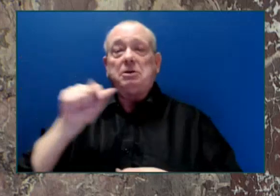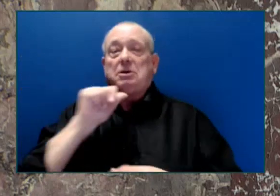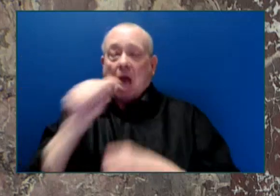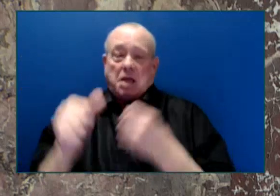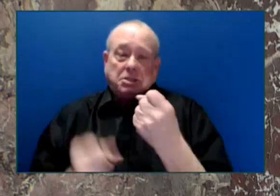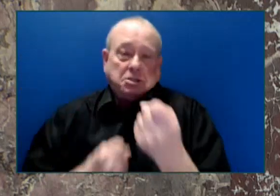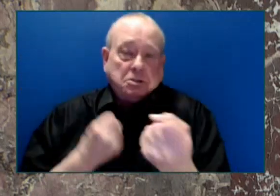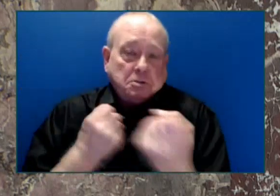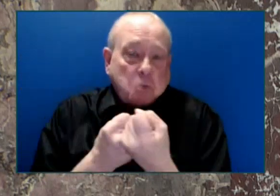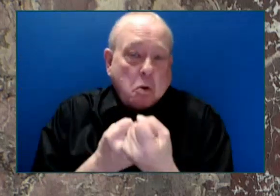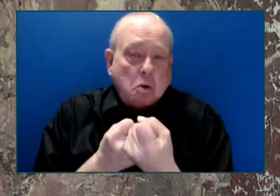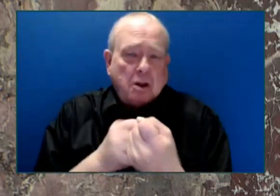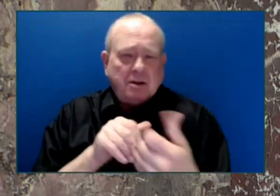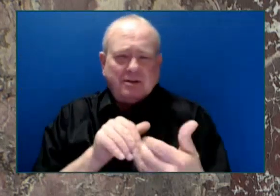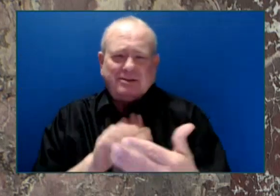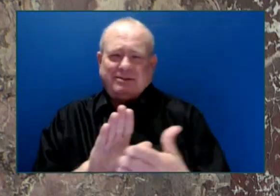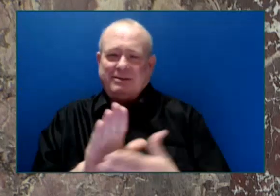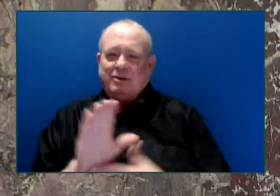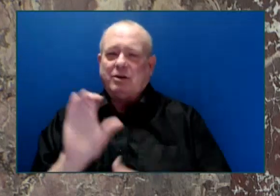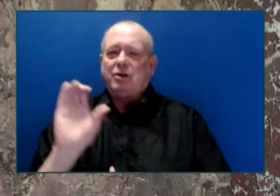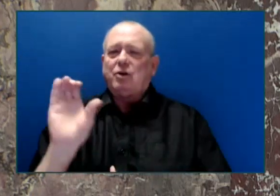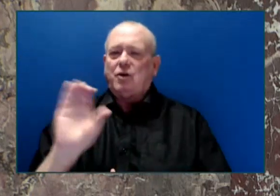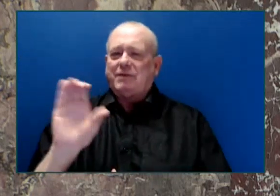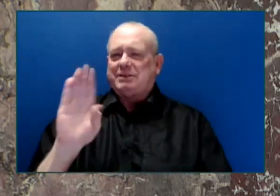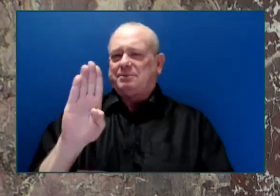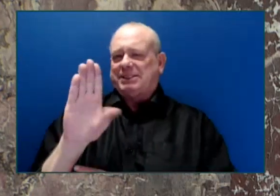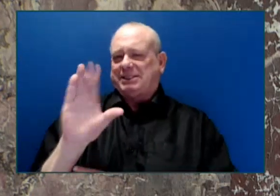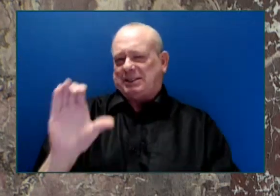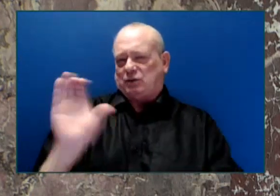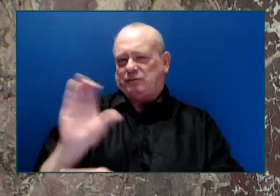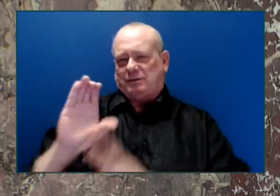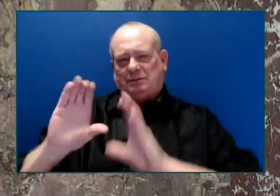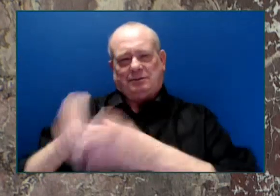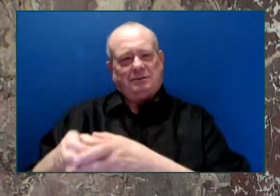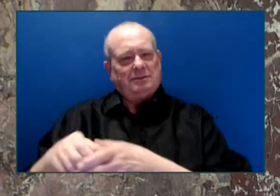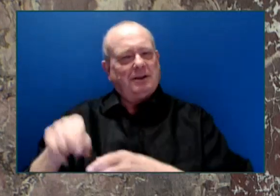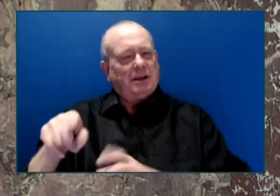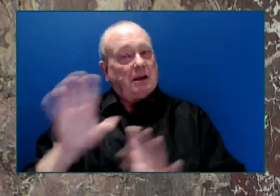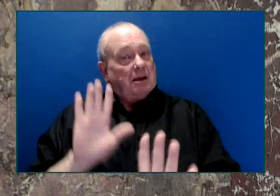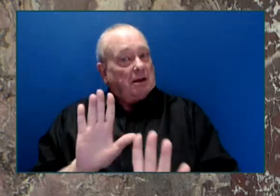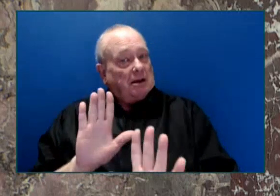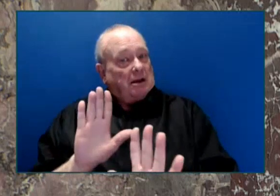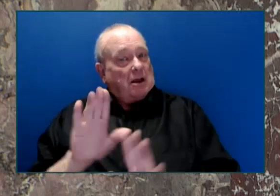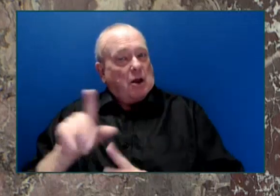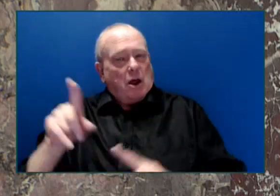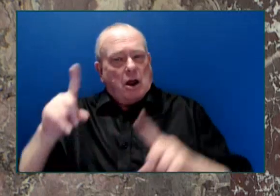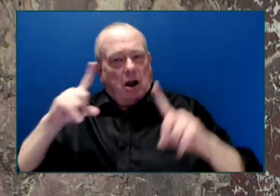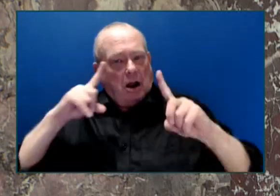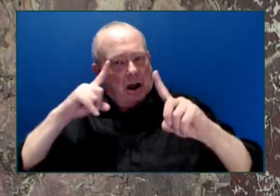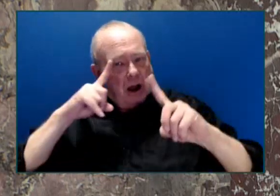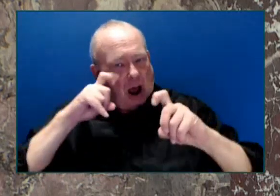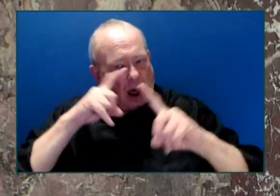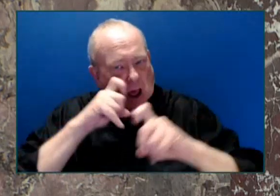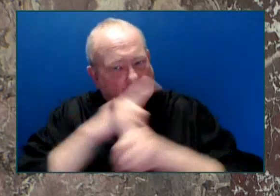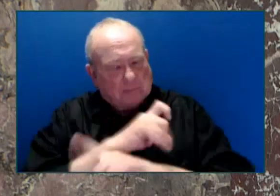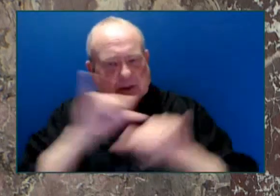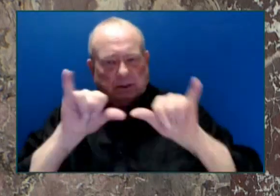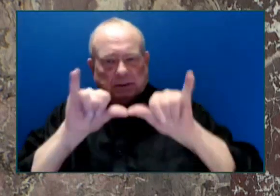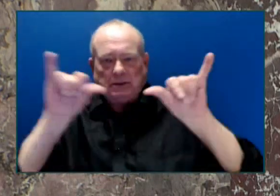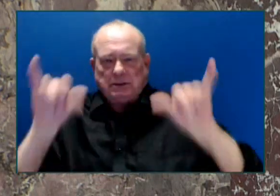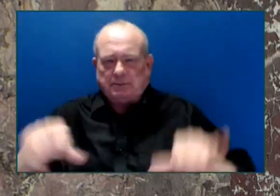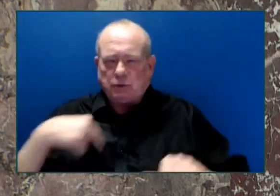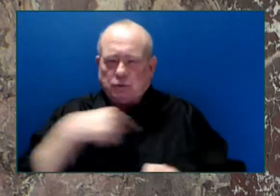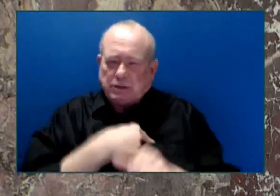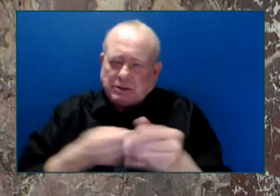and challenging issue of keeping people alive so they can get into treatment. $1 billion we put into the budget to expand treatment